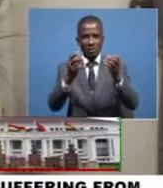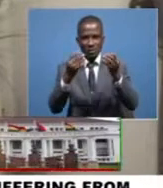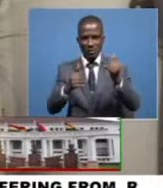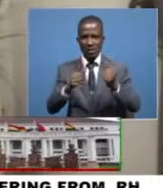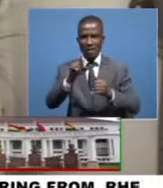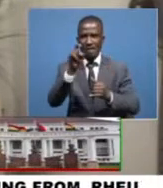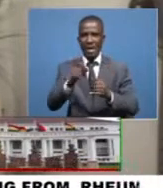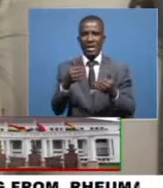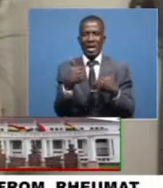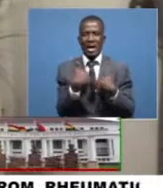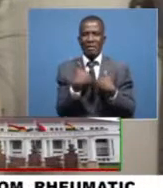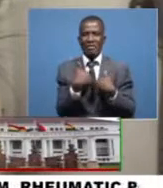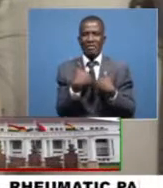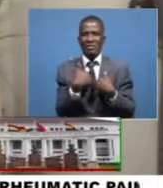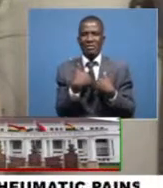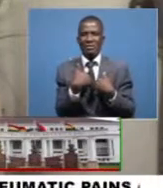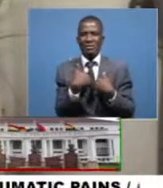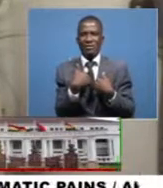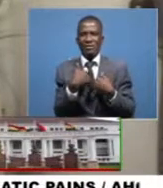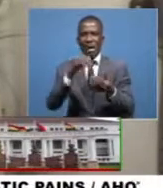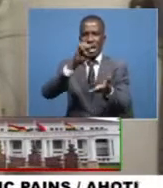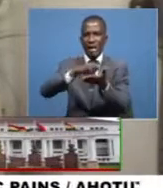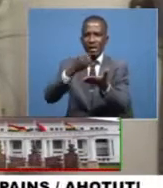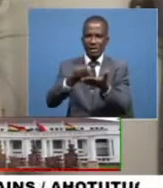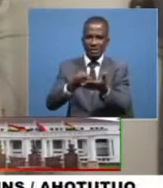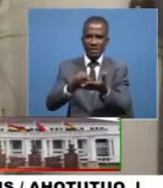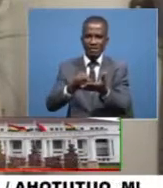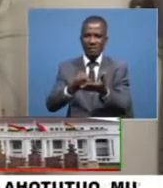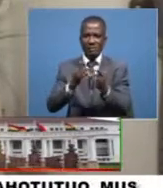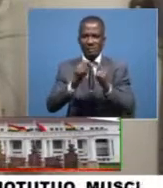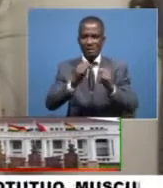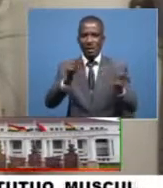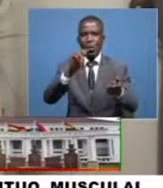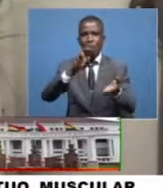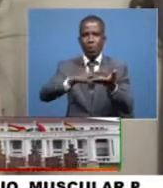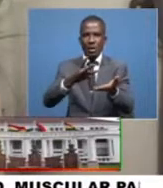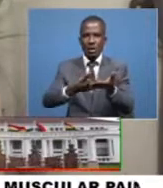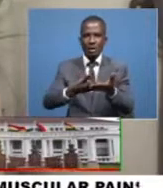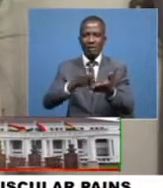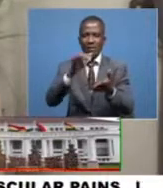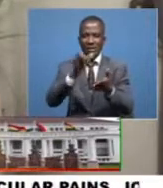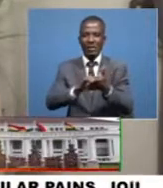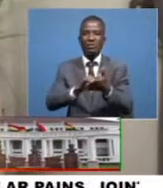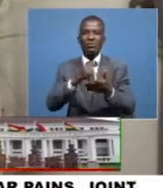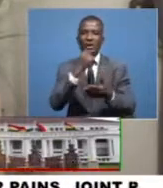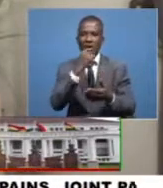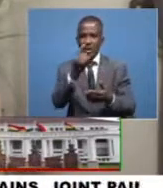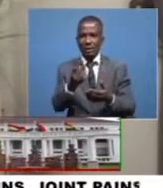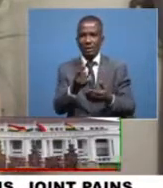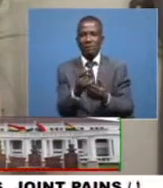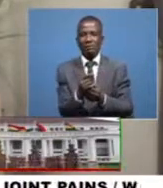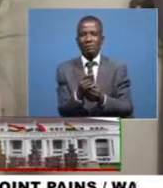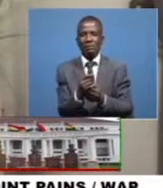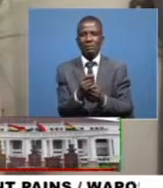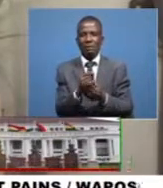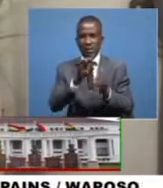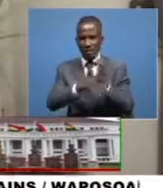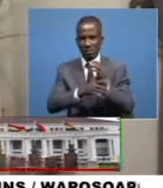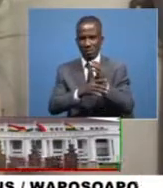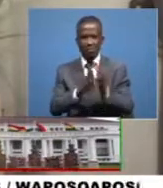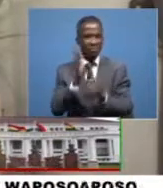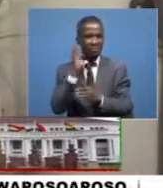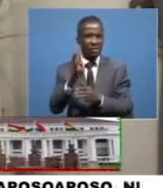a connection between the evidence or testimony of the witness that you have called and the pleadings that you